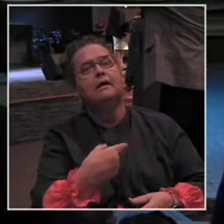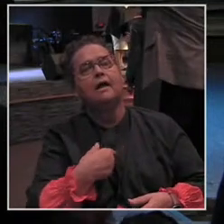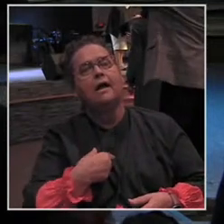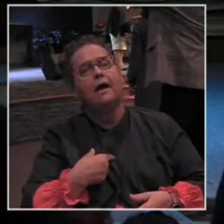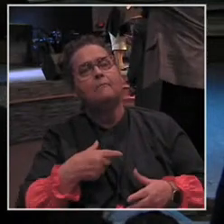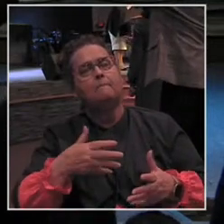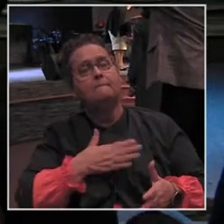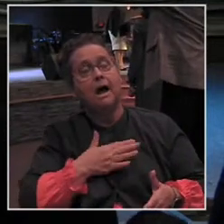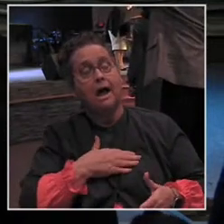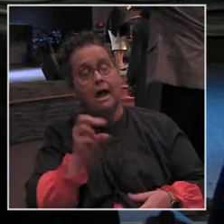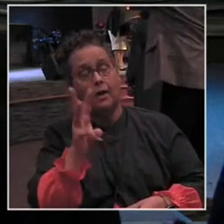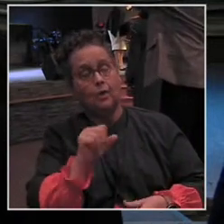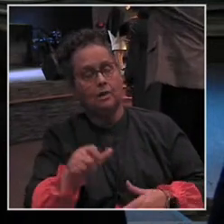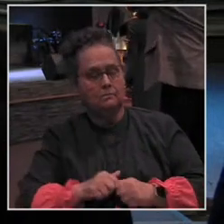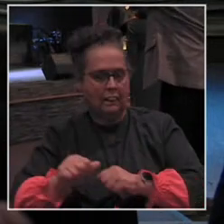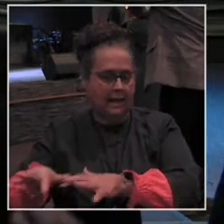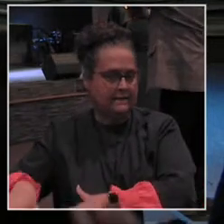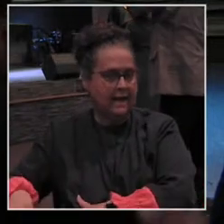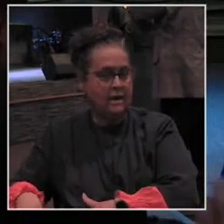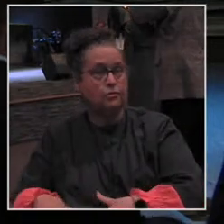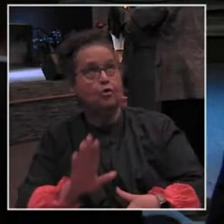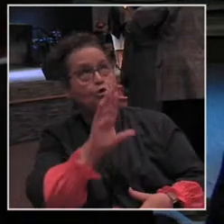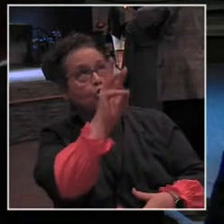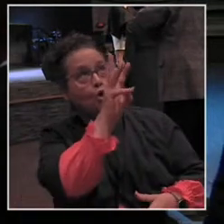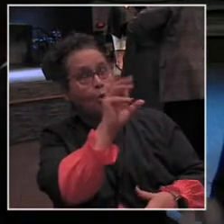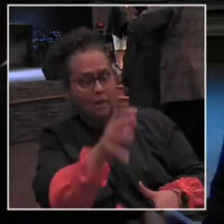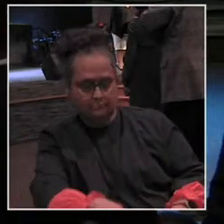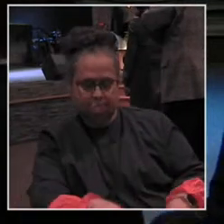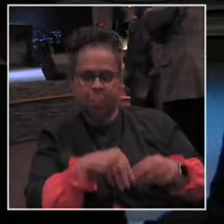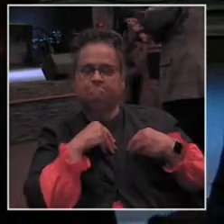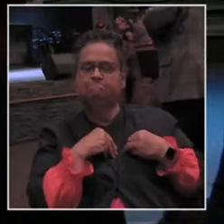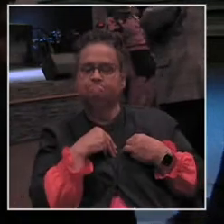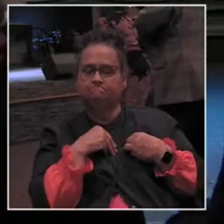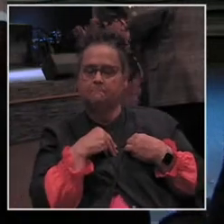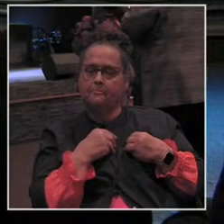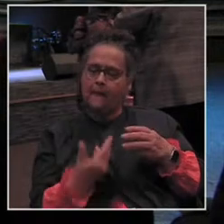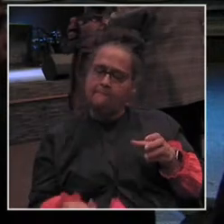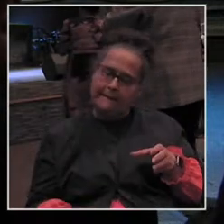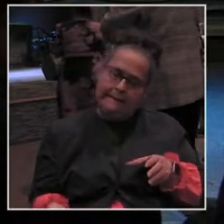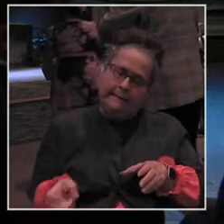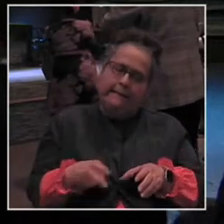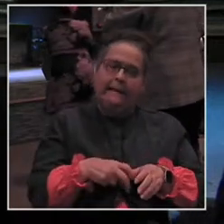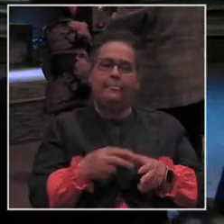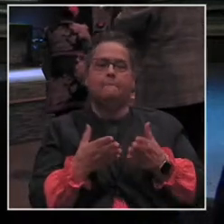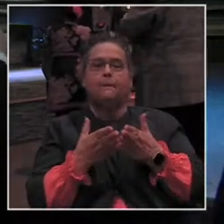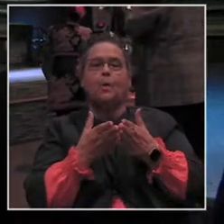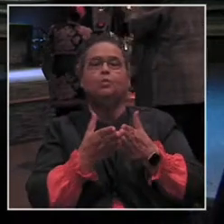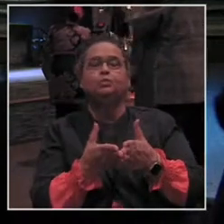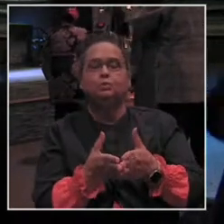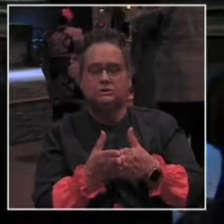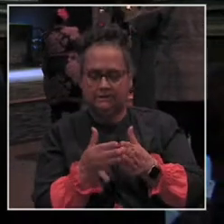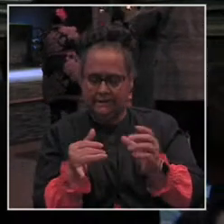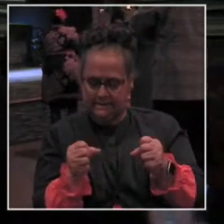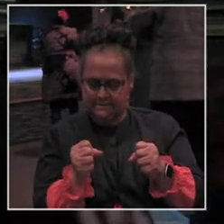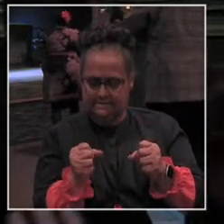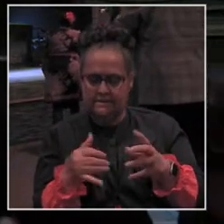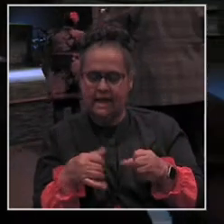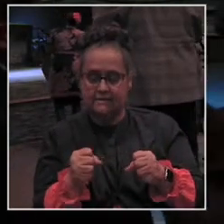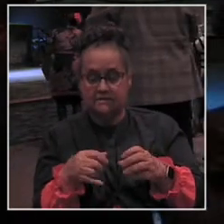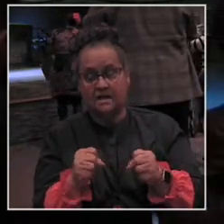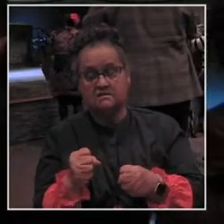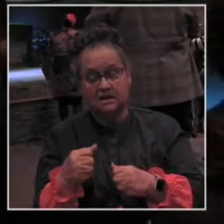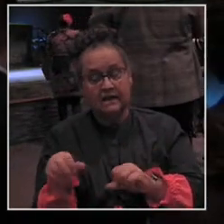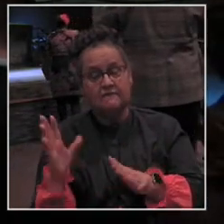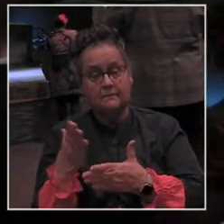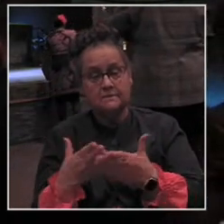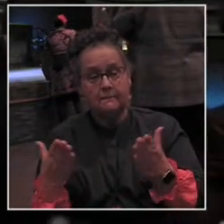will down and I'm picking yours back up, Lord. I'm getting in the boat. Yes, you have to give up some